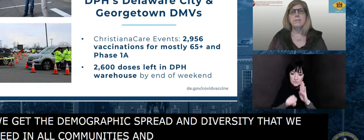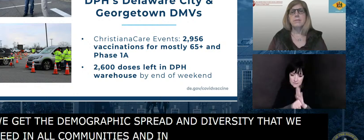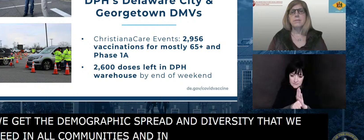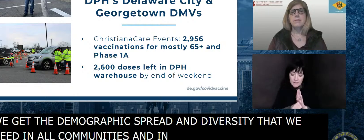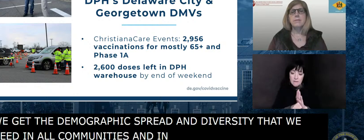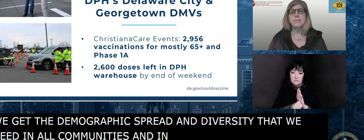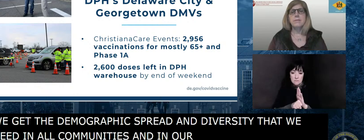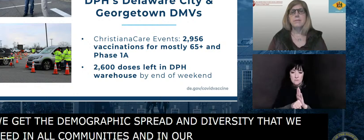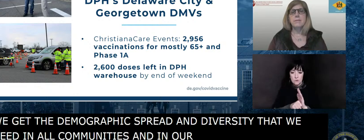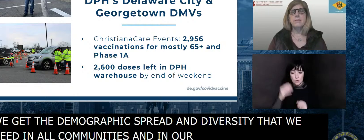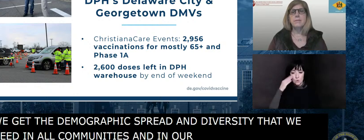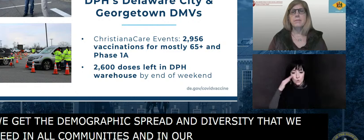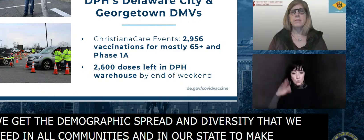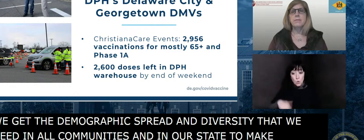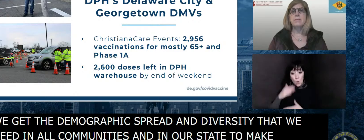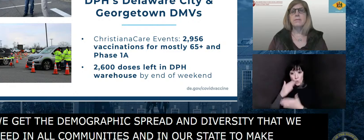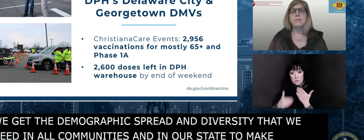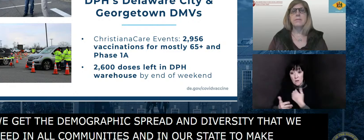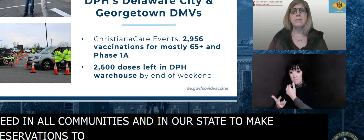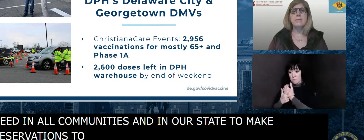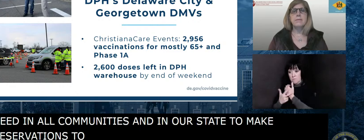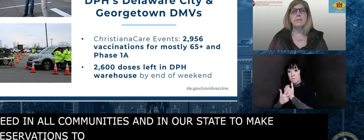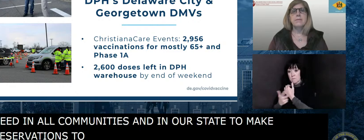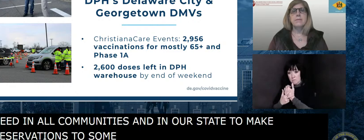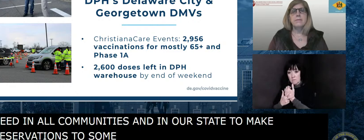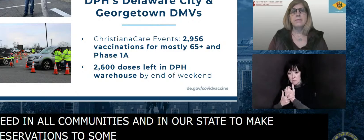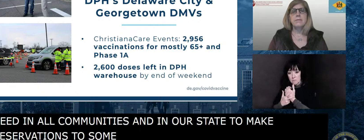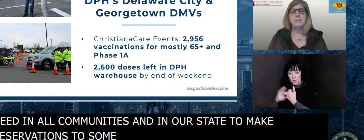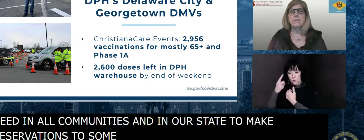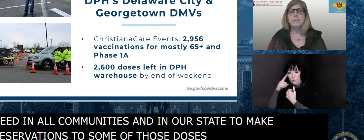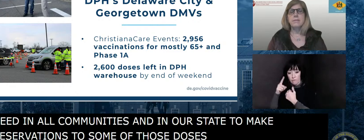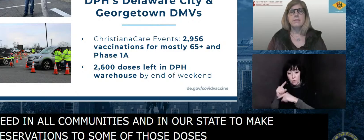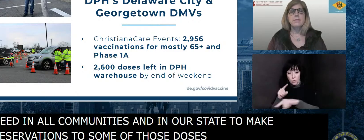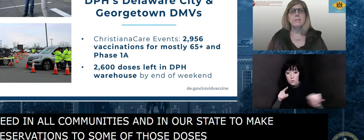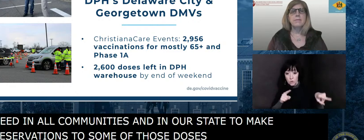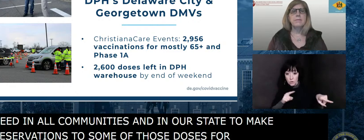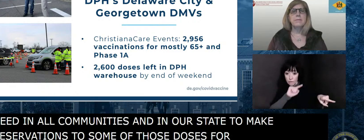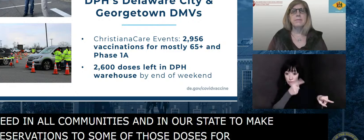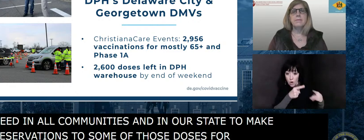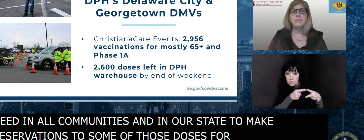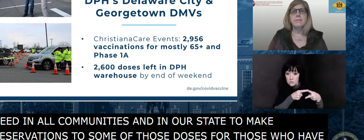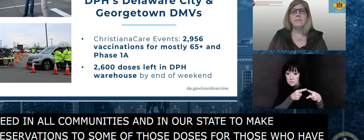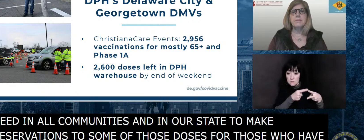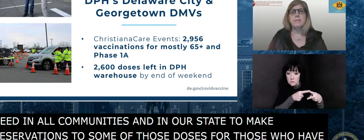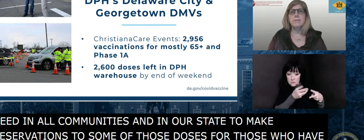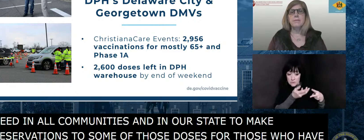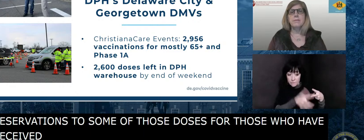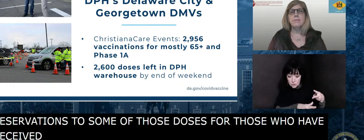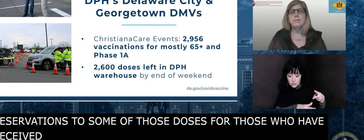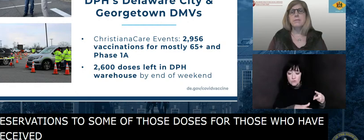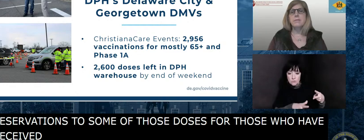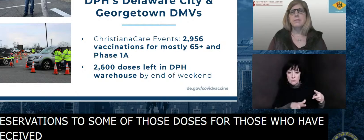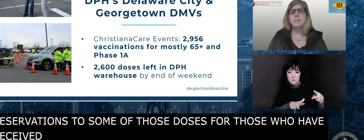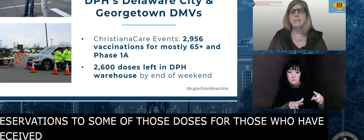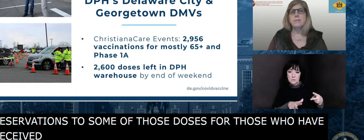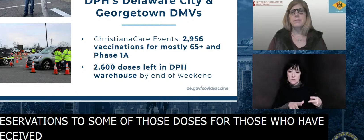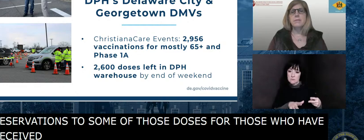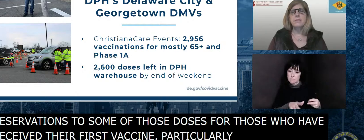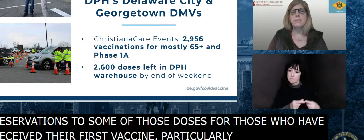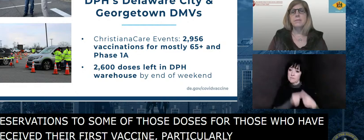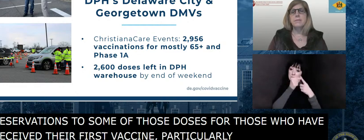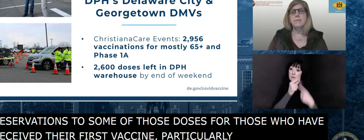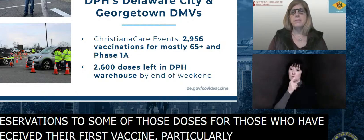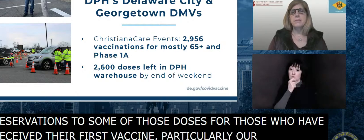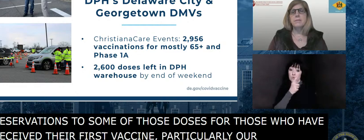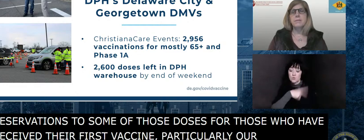those doses for those who've already received their first vaccine, particularly our frontline health workers, our